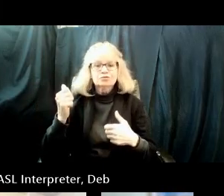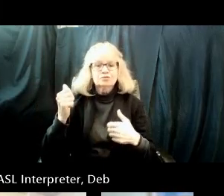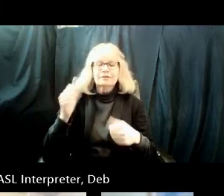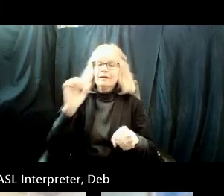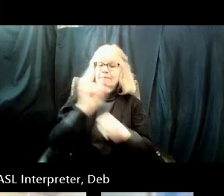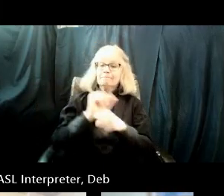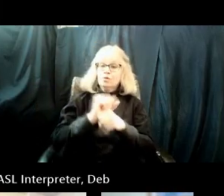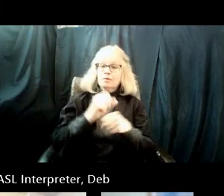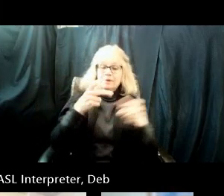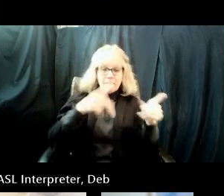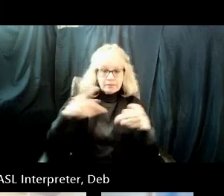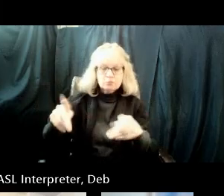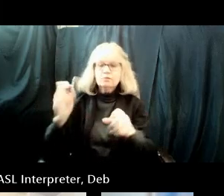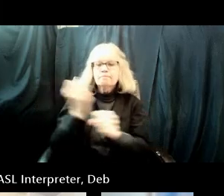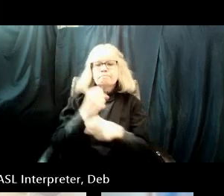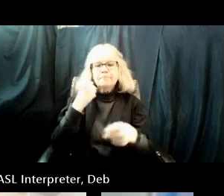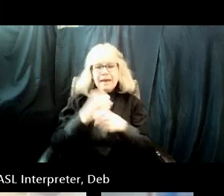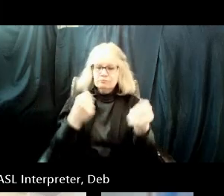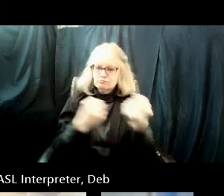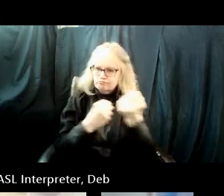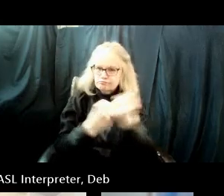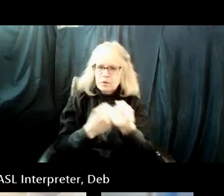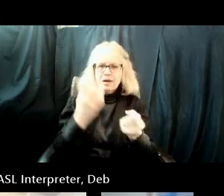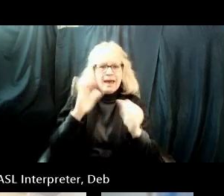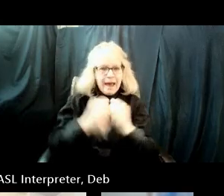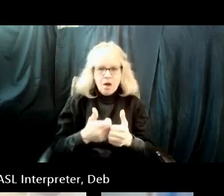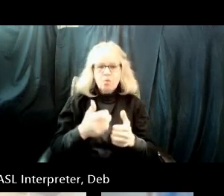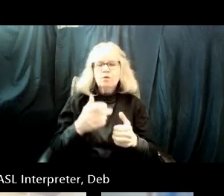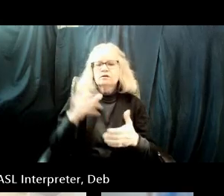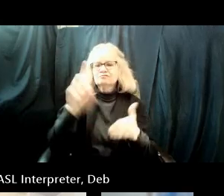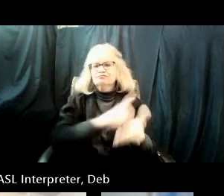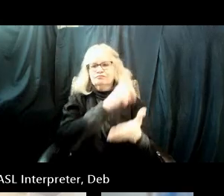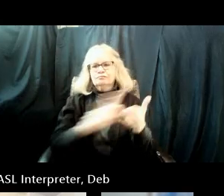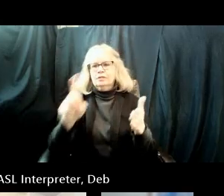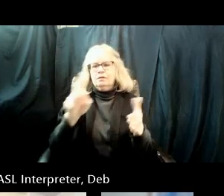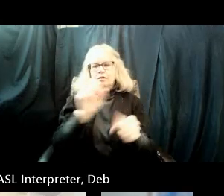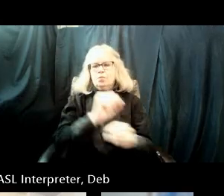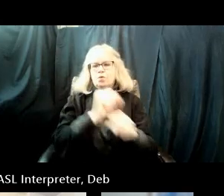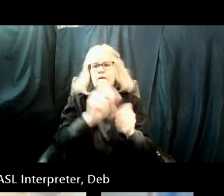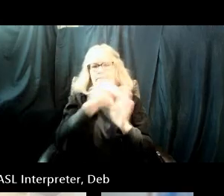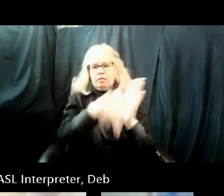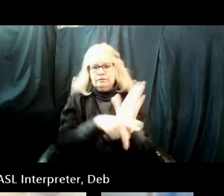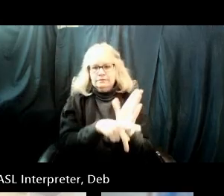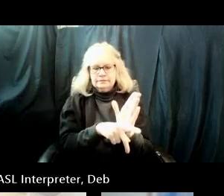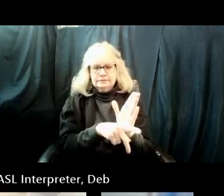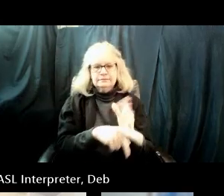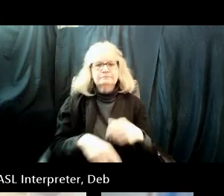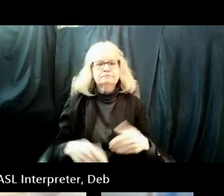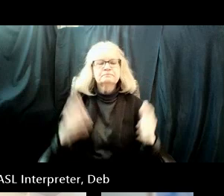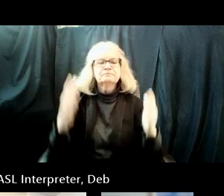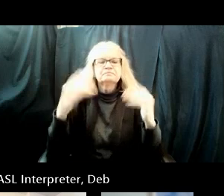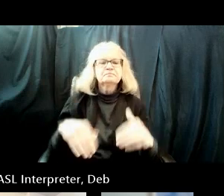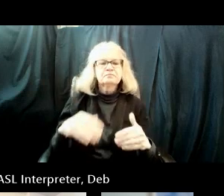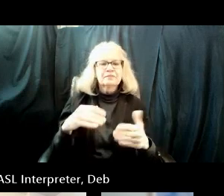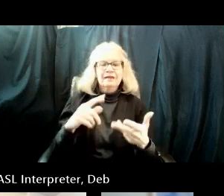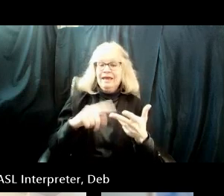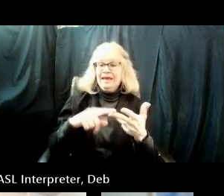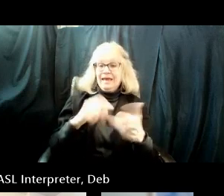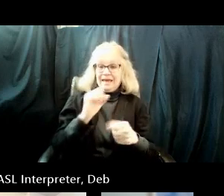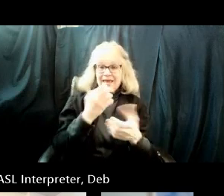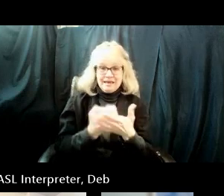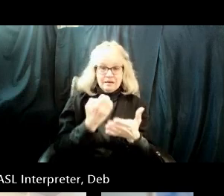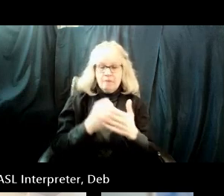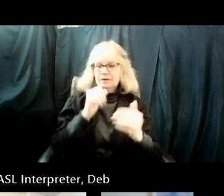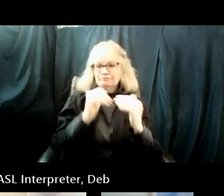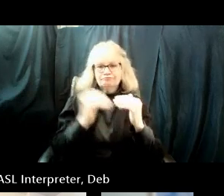created and reinforced by discriminatory labor policies. We also know that economic